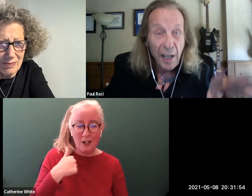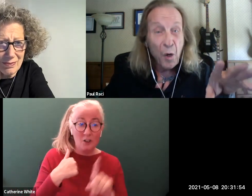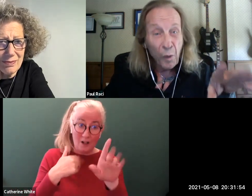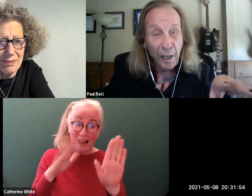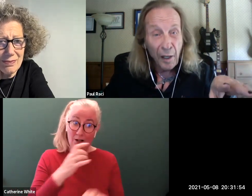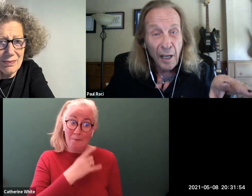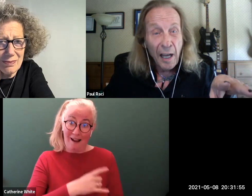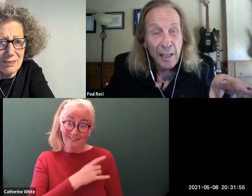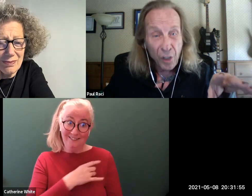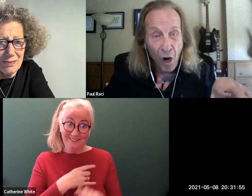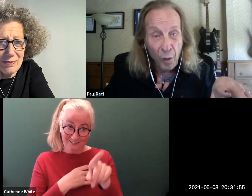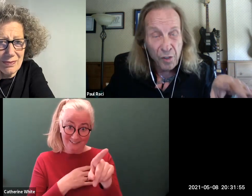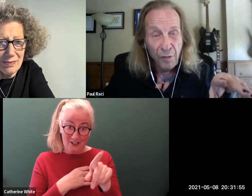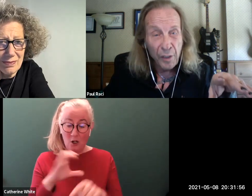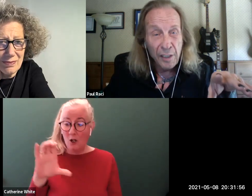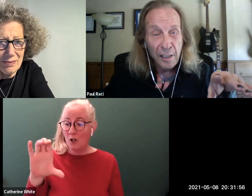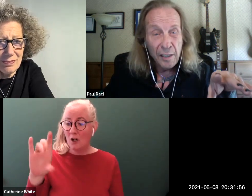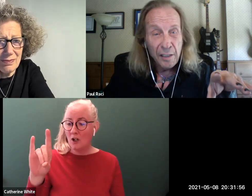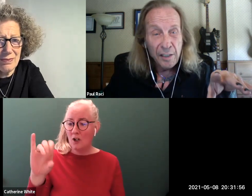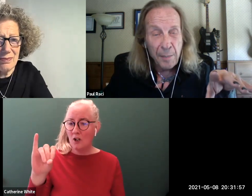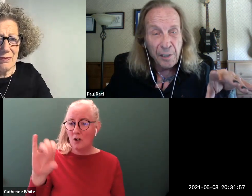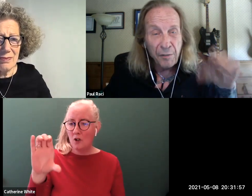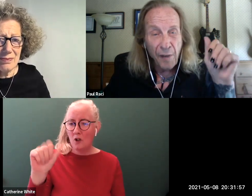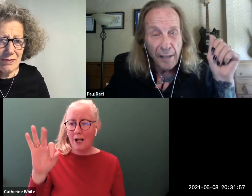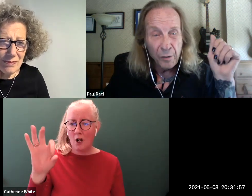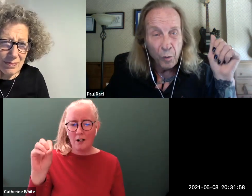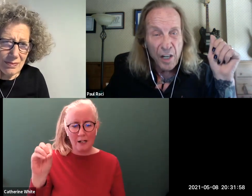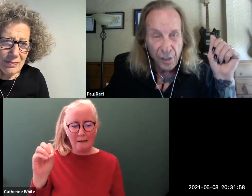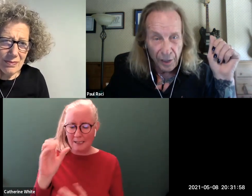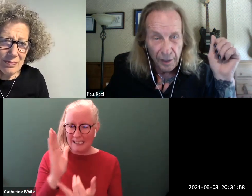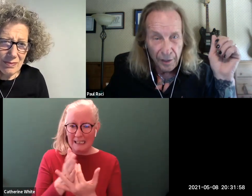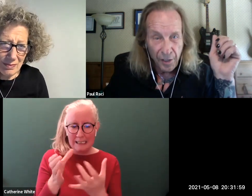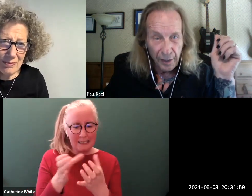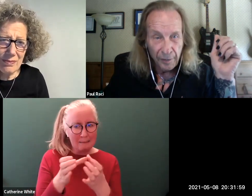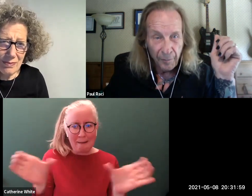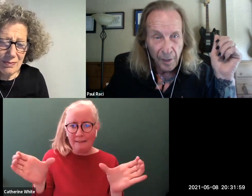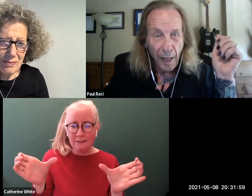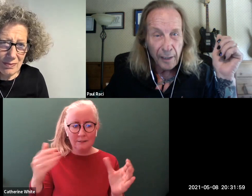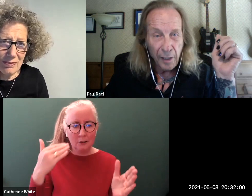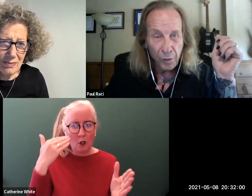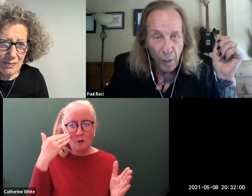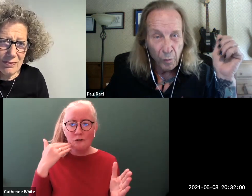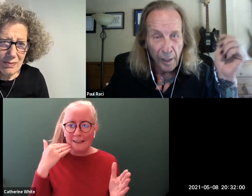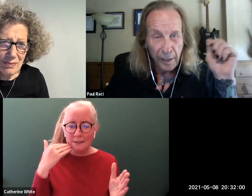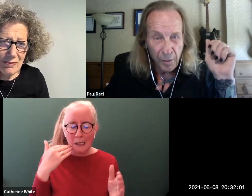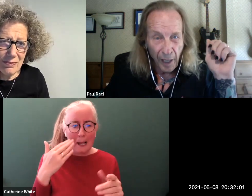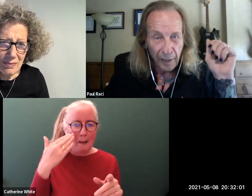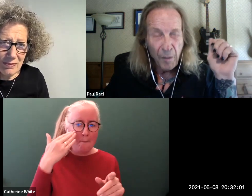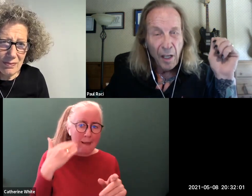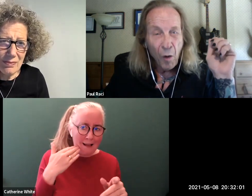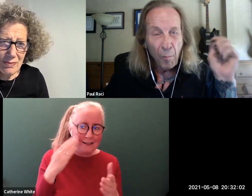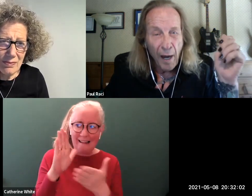Janie. When Chicago was a very deeply divided racially city, black against white, white against